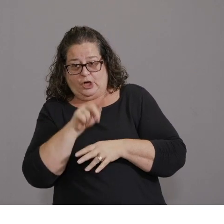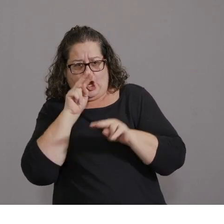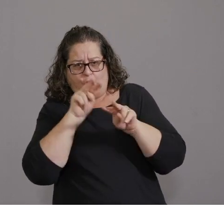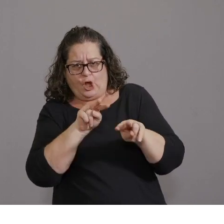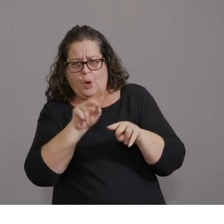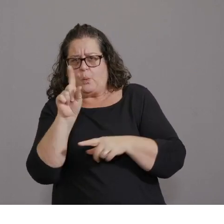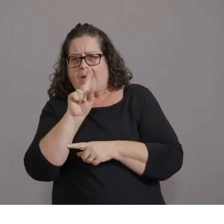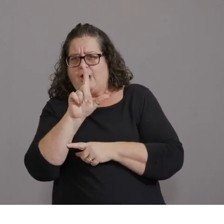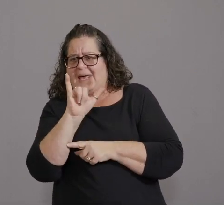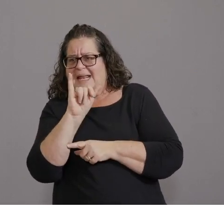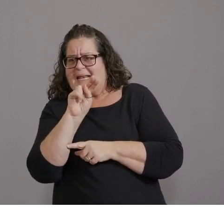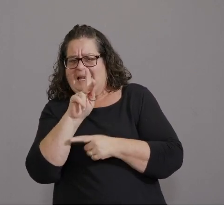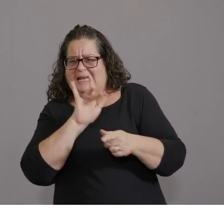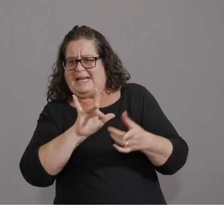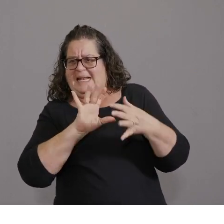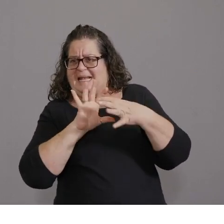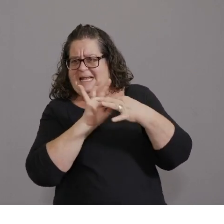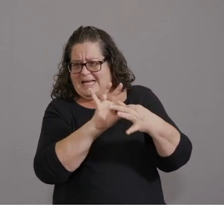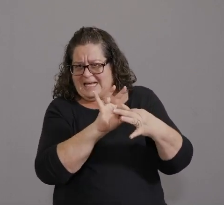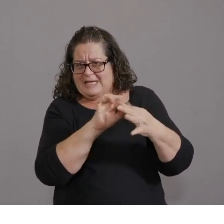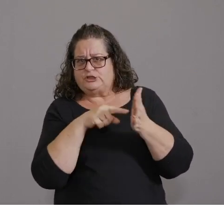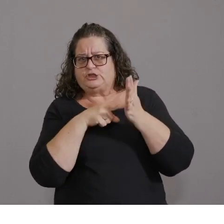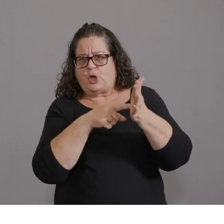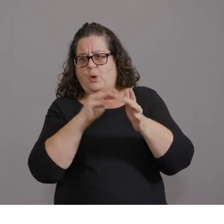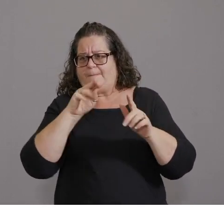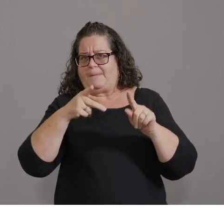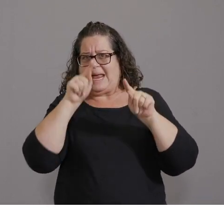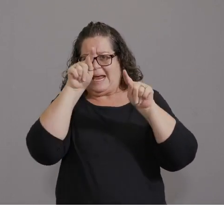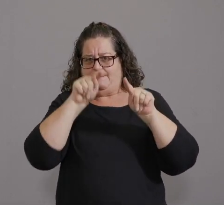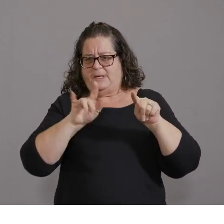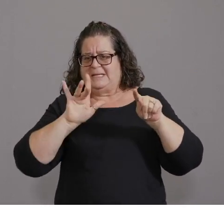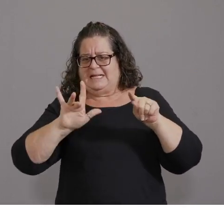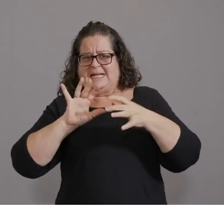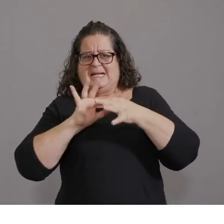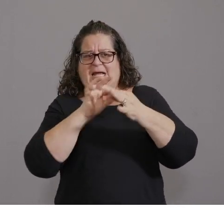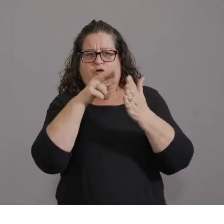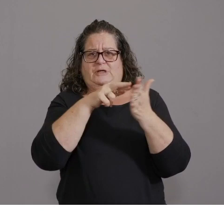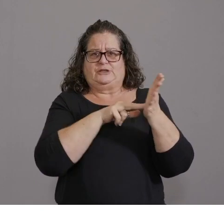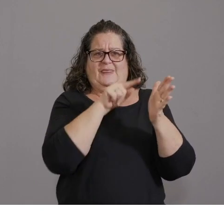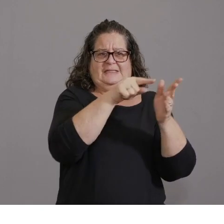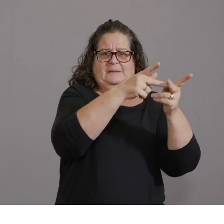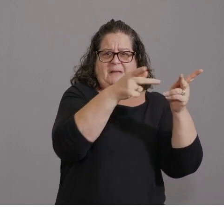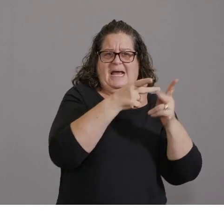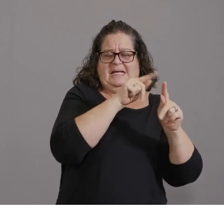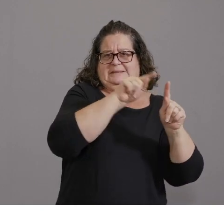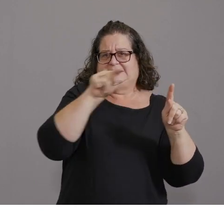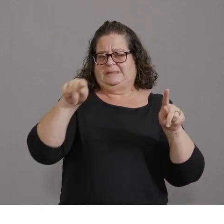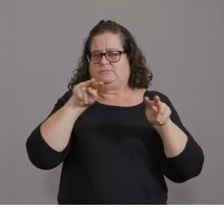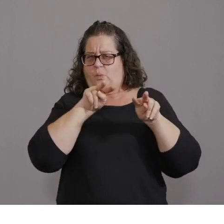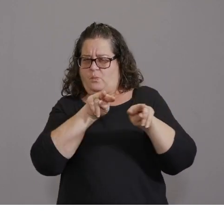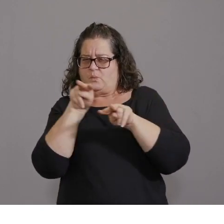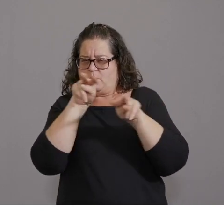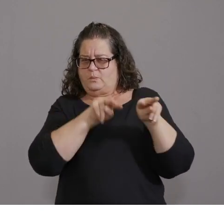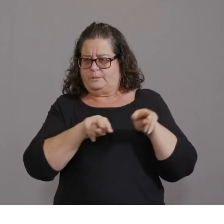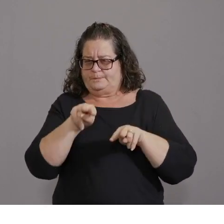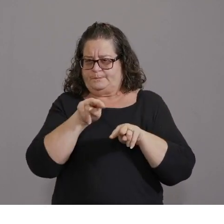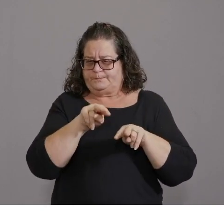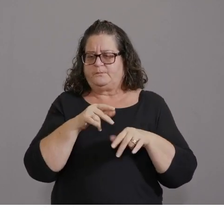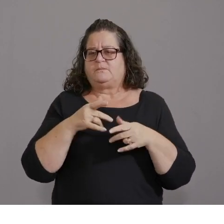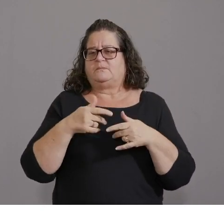map. We will continue to update this map with additional vaccination sites as they come.